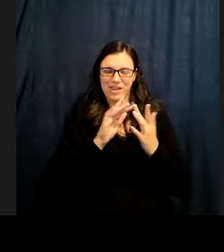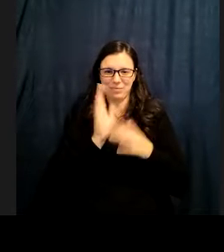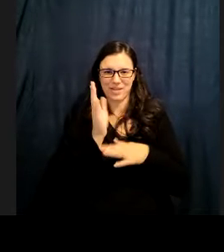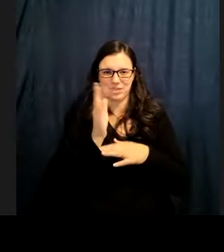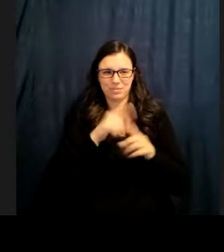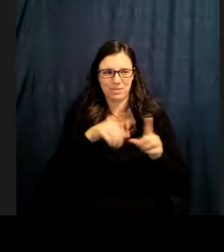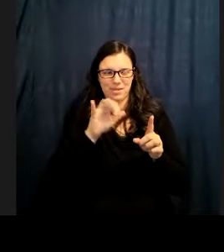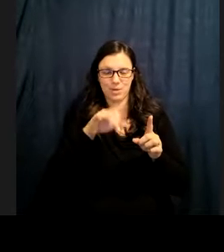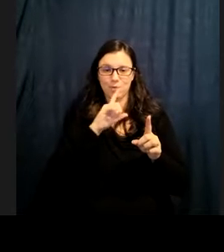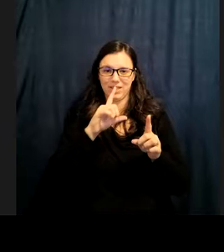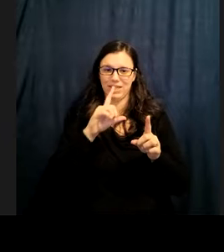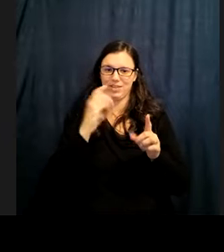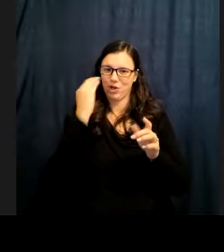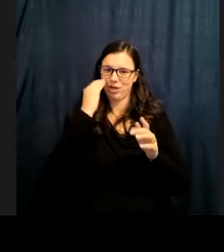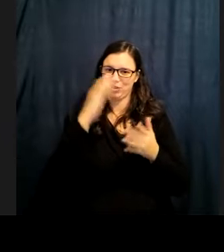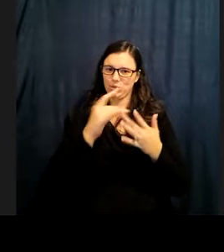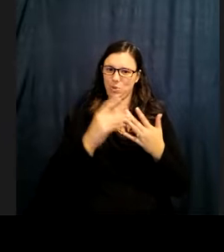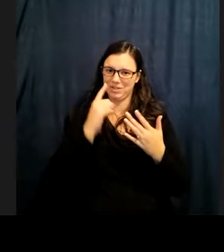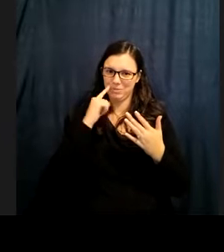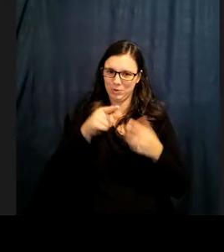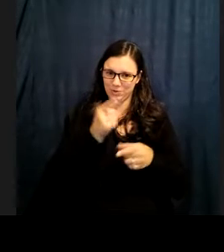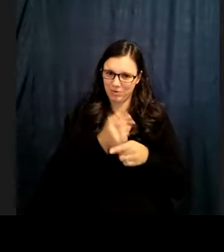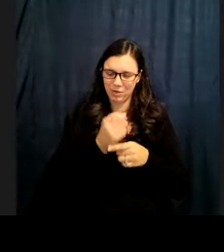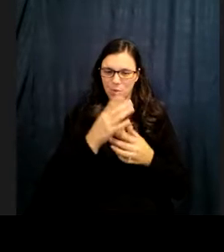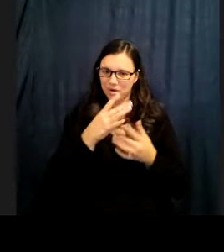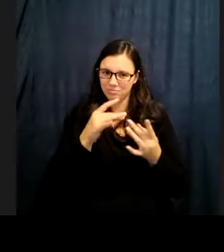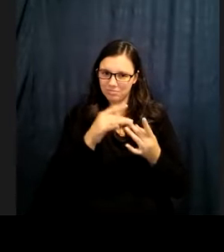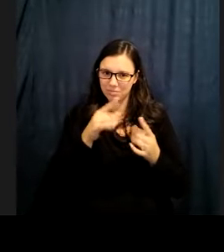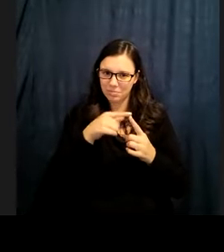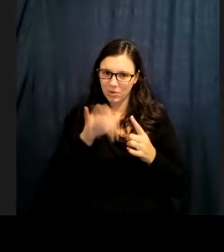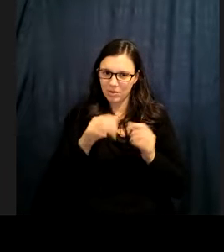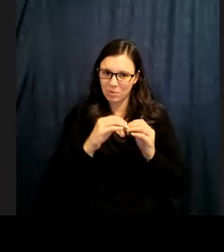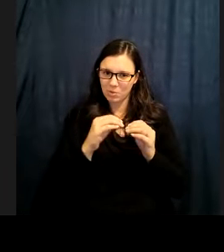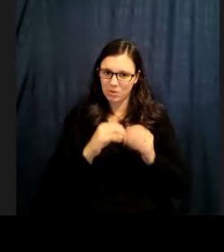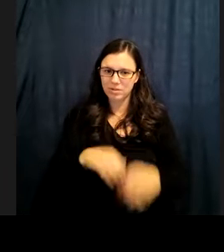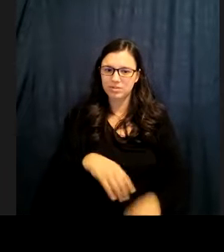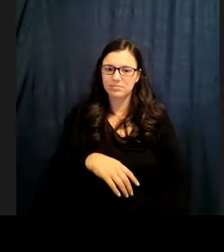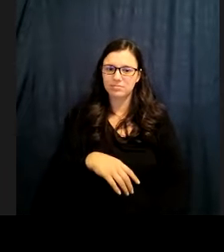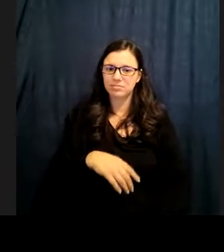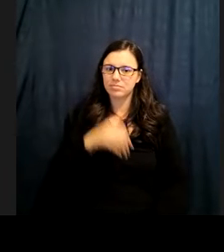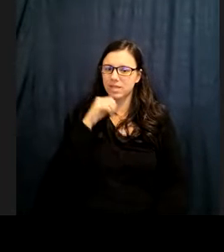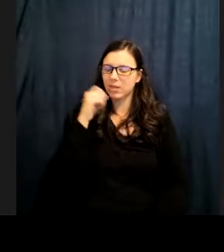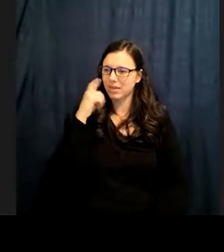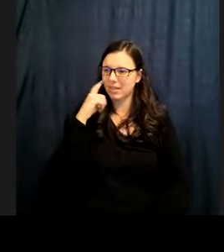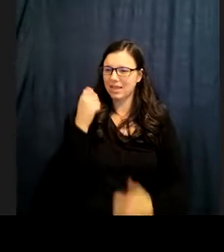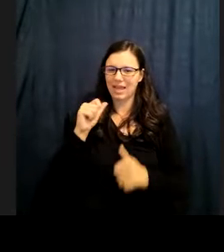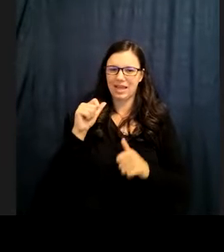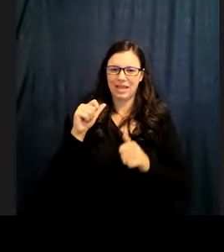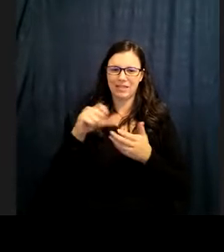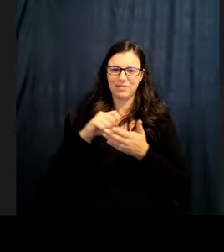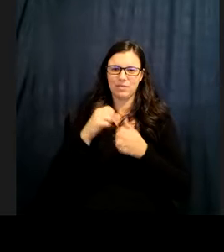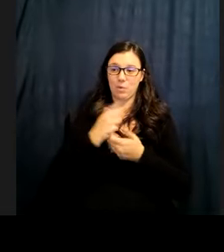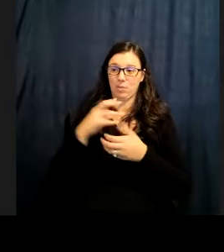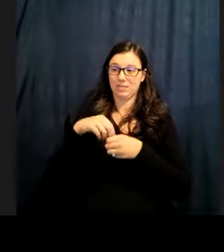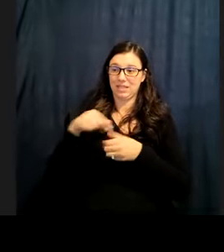very conscious choice on your part, or could you speak about that a little bit? I don't think any of the poems in this book are more than a page,